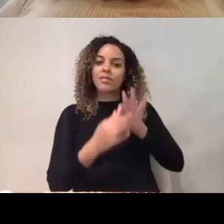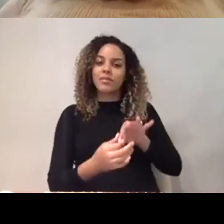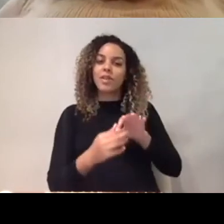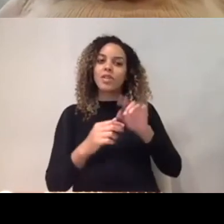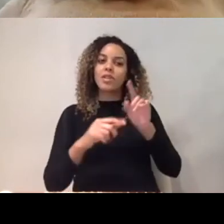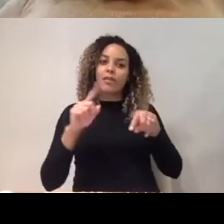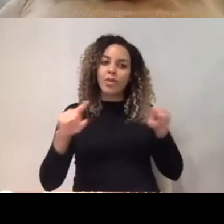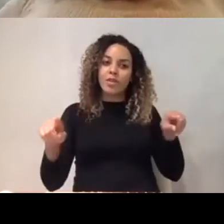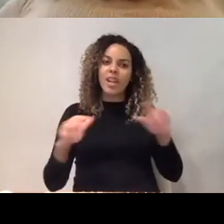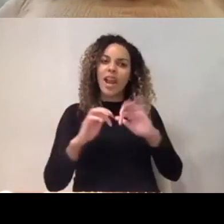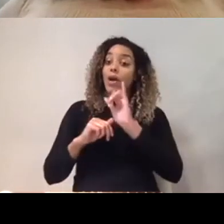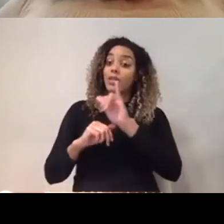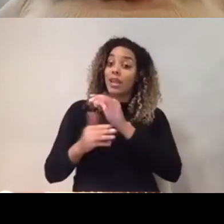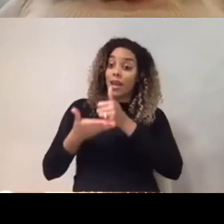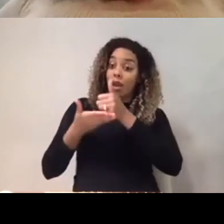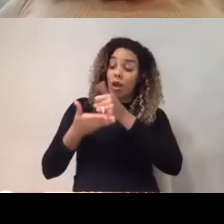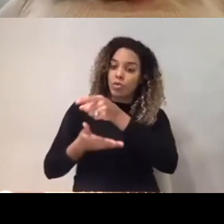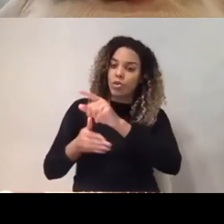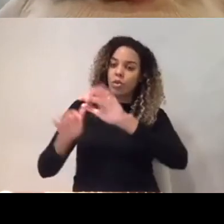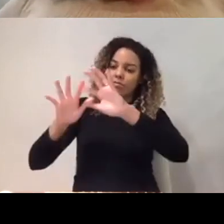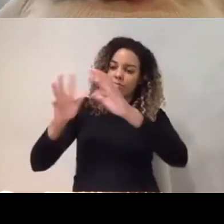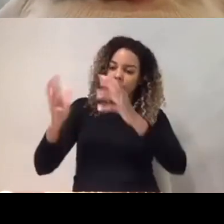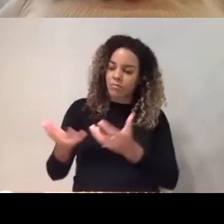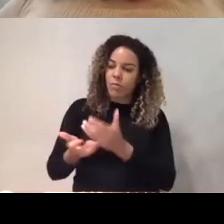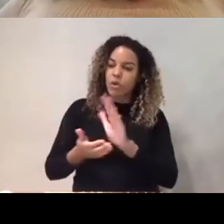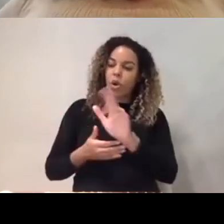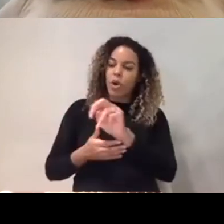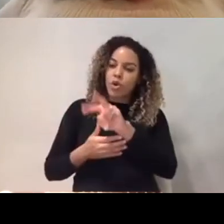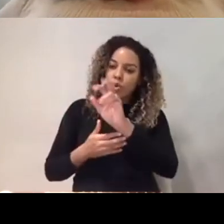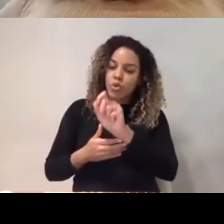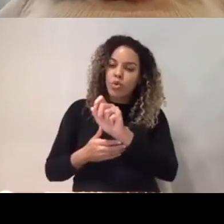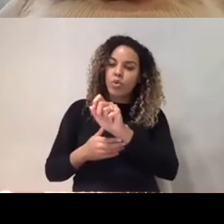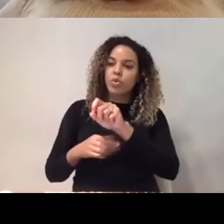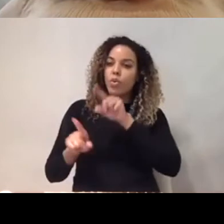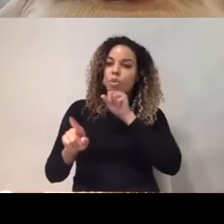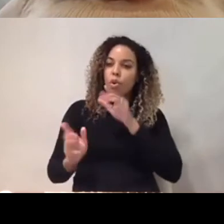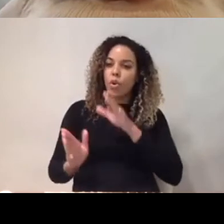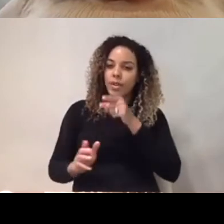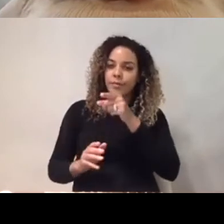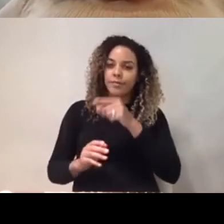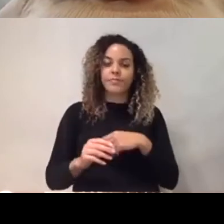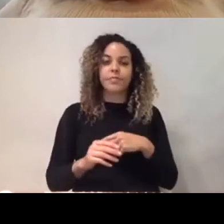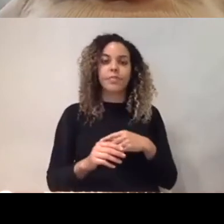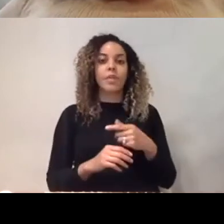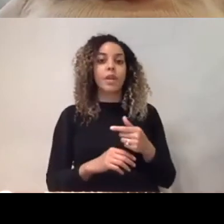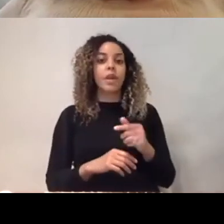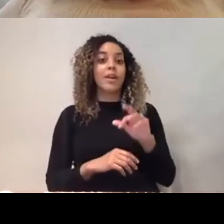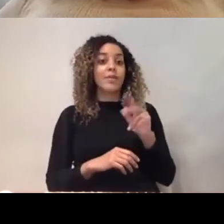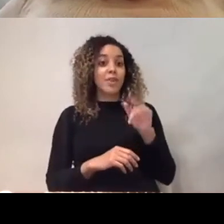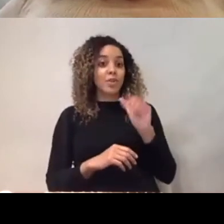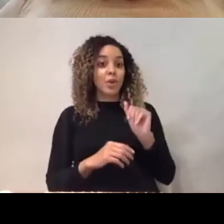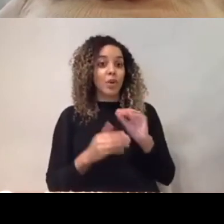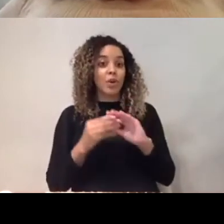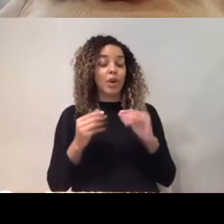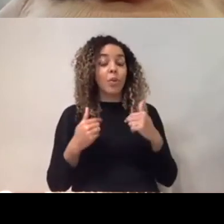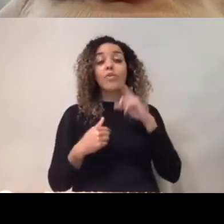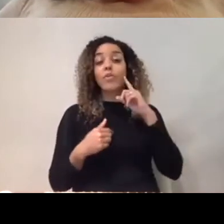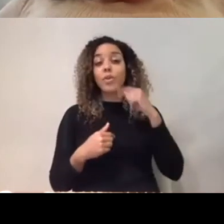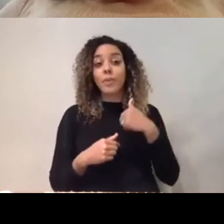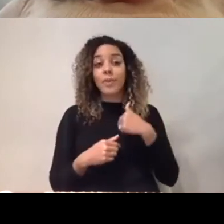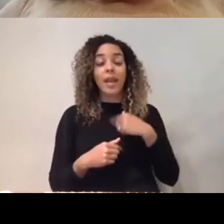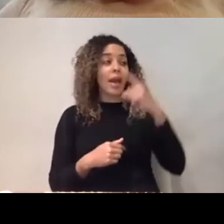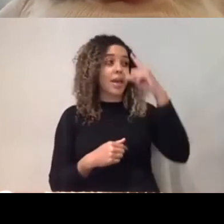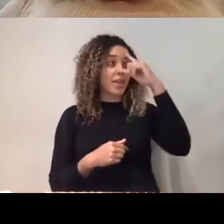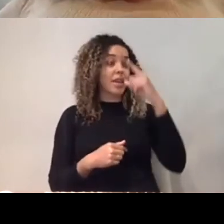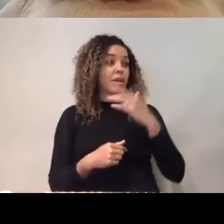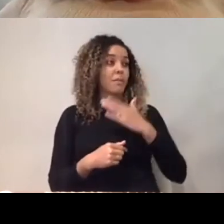news coverage? I'd say for me, you know, obviously having my story and going through the things